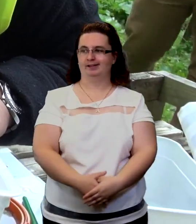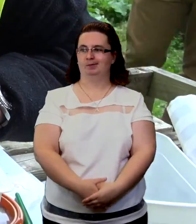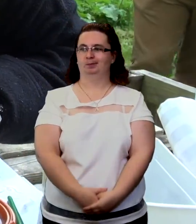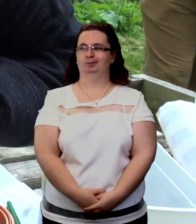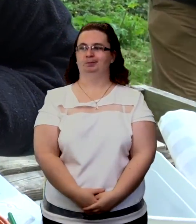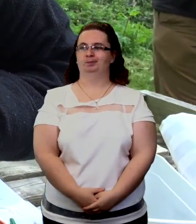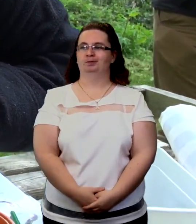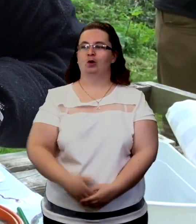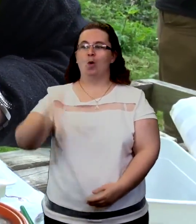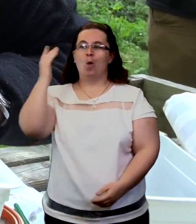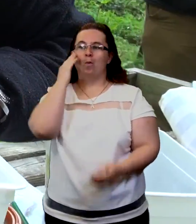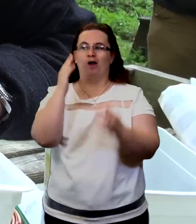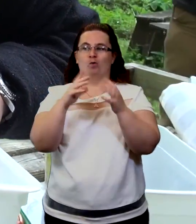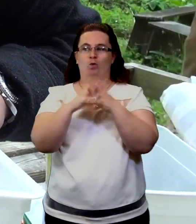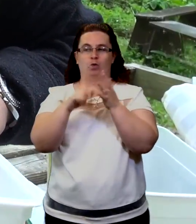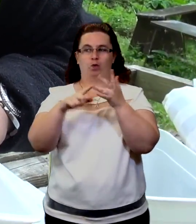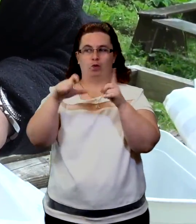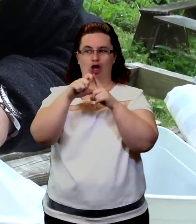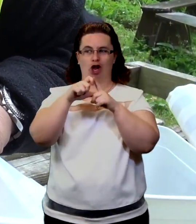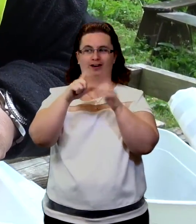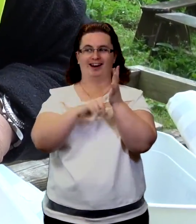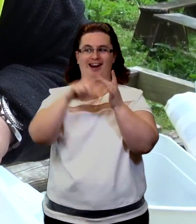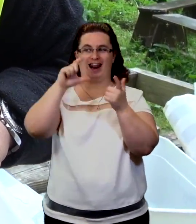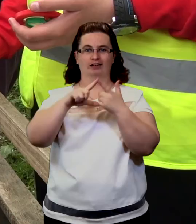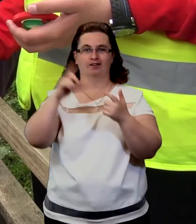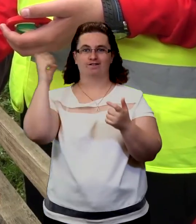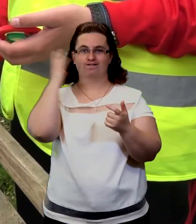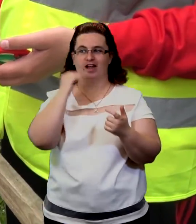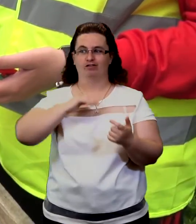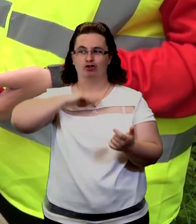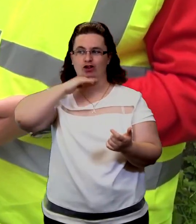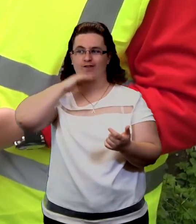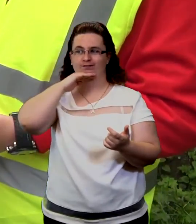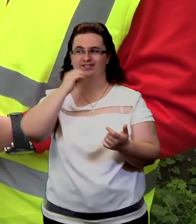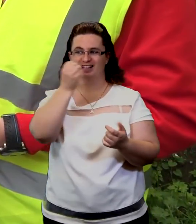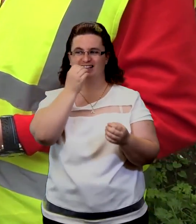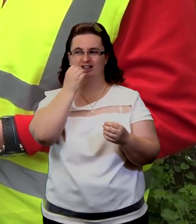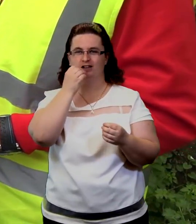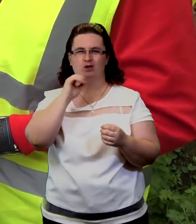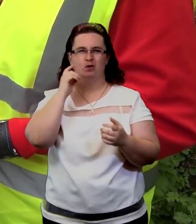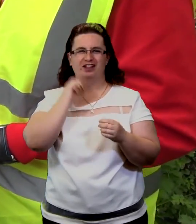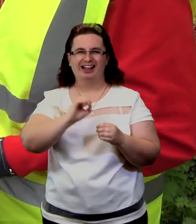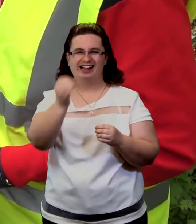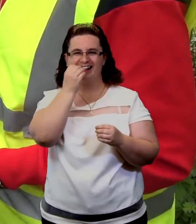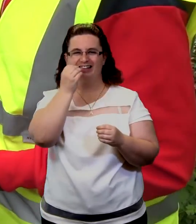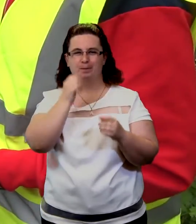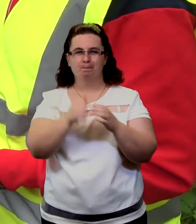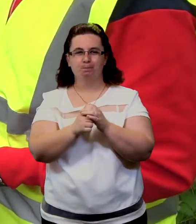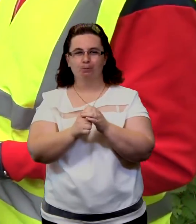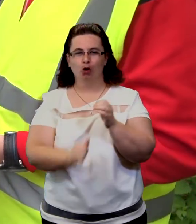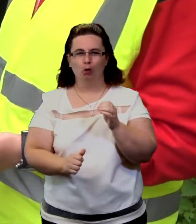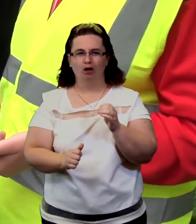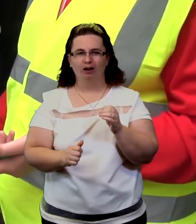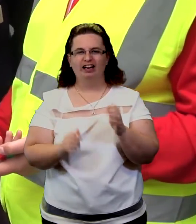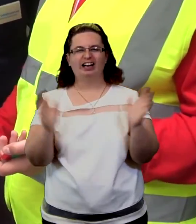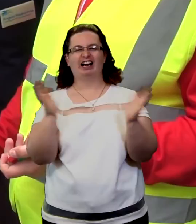This, I've just found something. Something flying into my hair. Right, that's fantastic. Right, so now